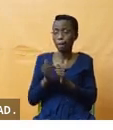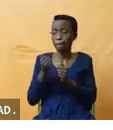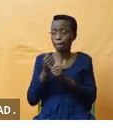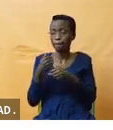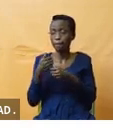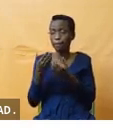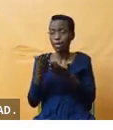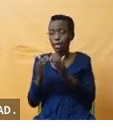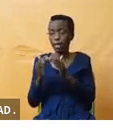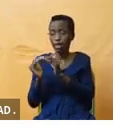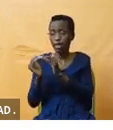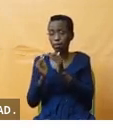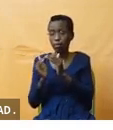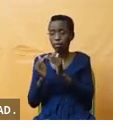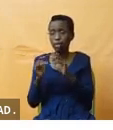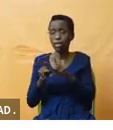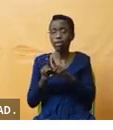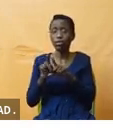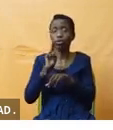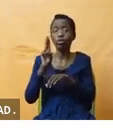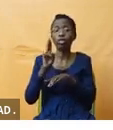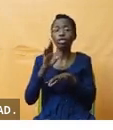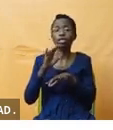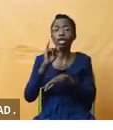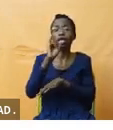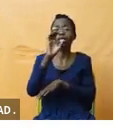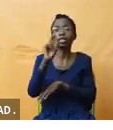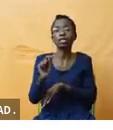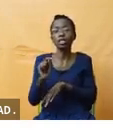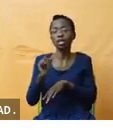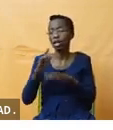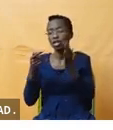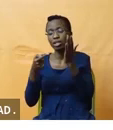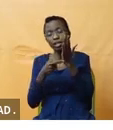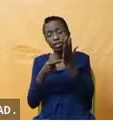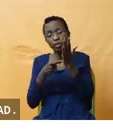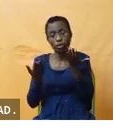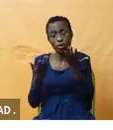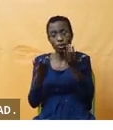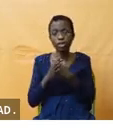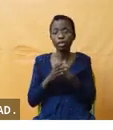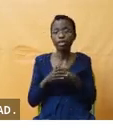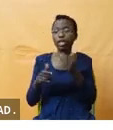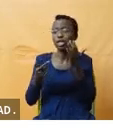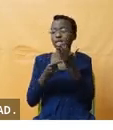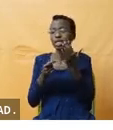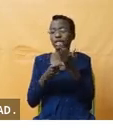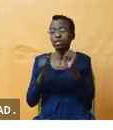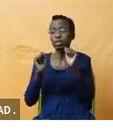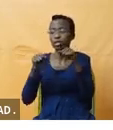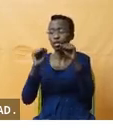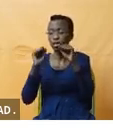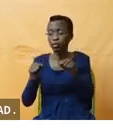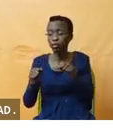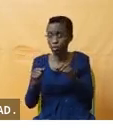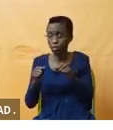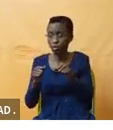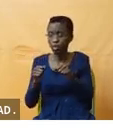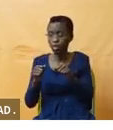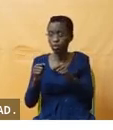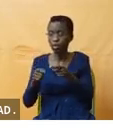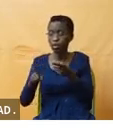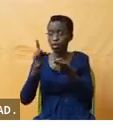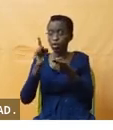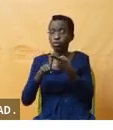And finally, use of ICT. So like I said earlier, ICT or technology is able to curb some of this direct human